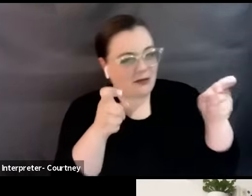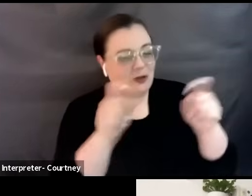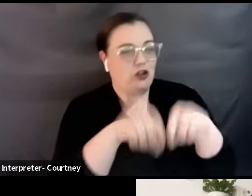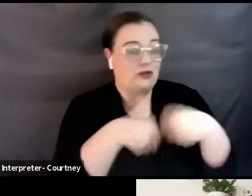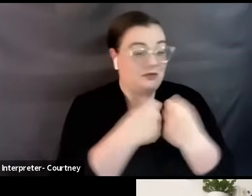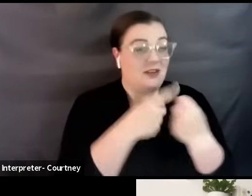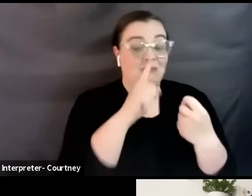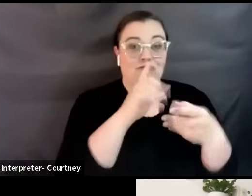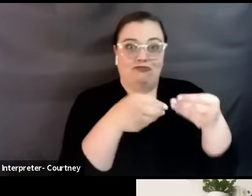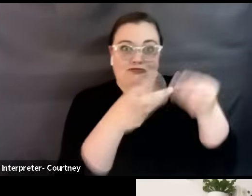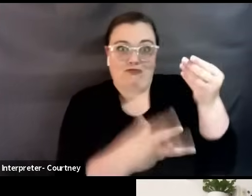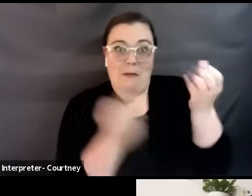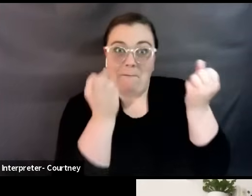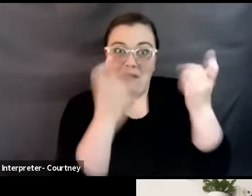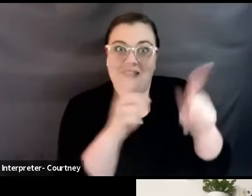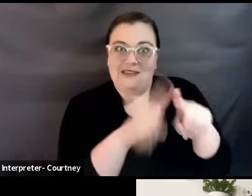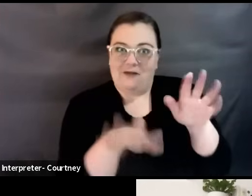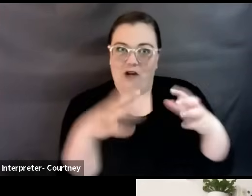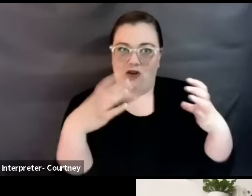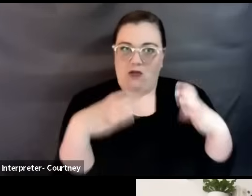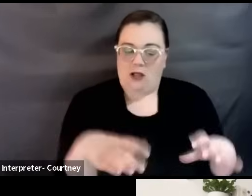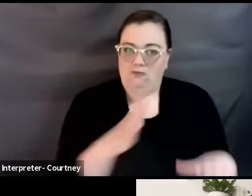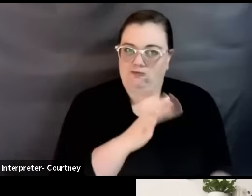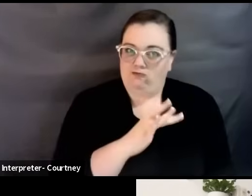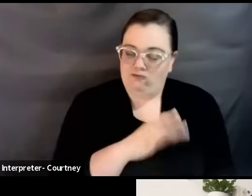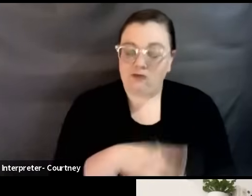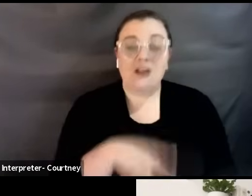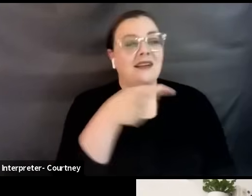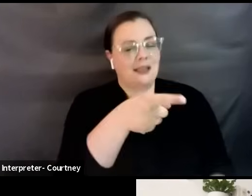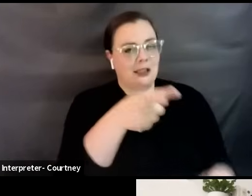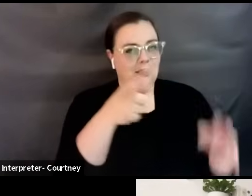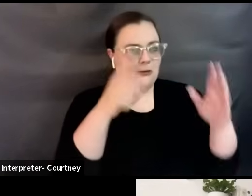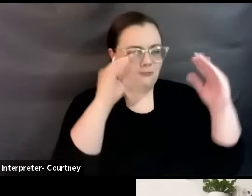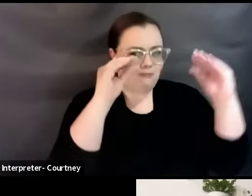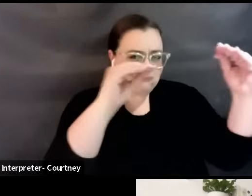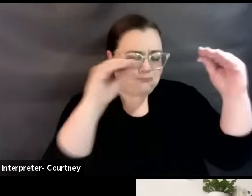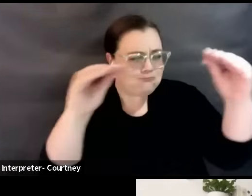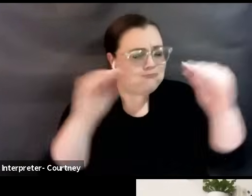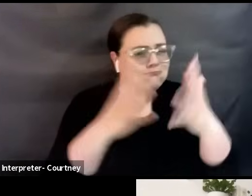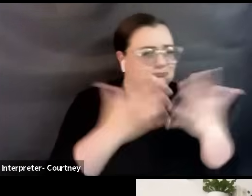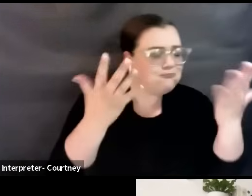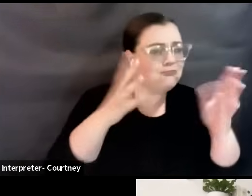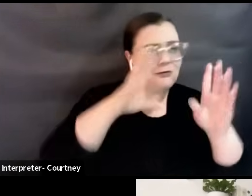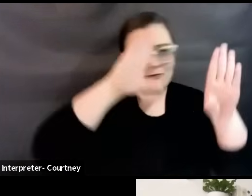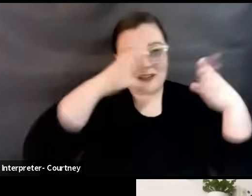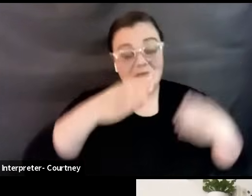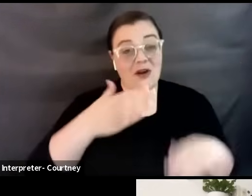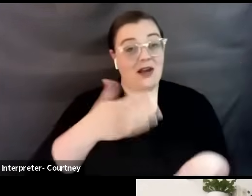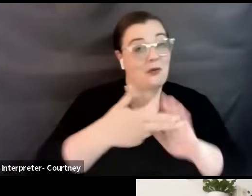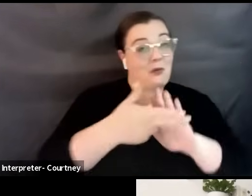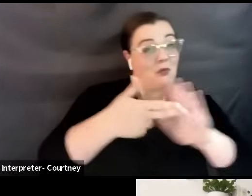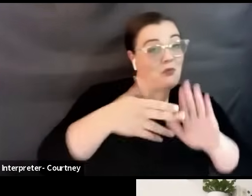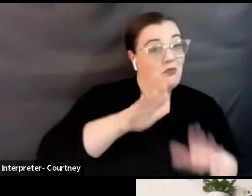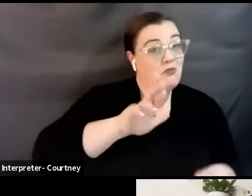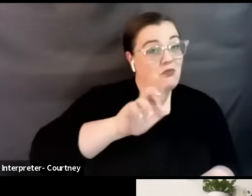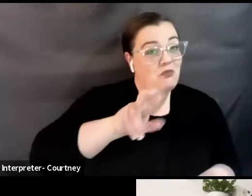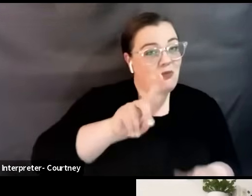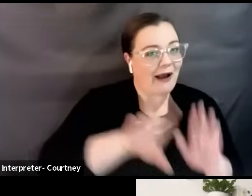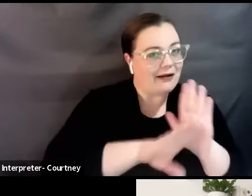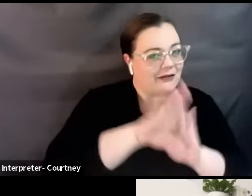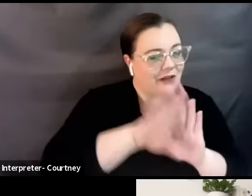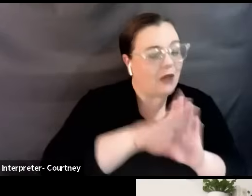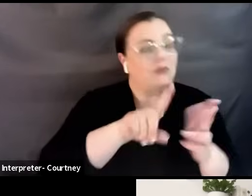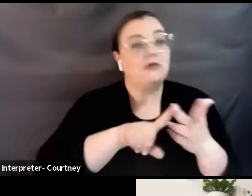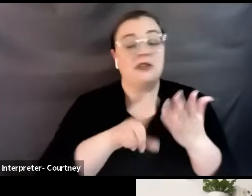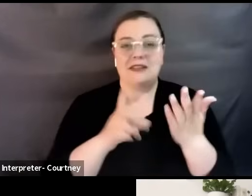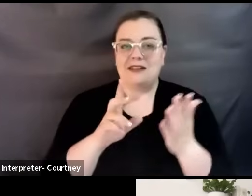very exciting. Ryan educates globally on social media about brand development, digital growth for creators, as well as having